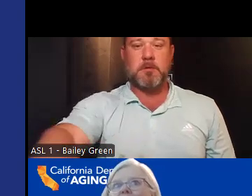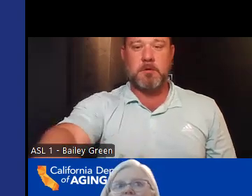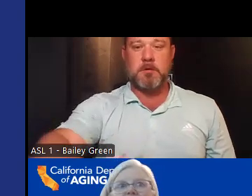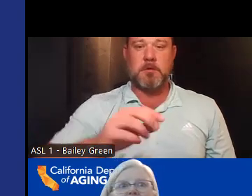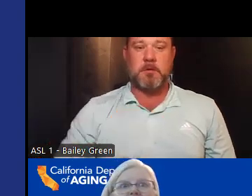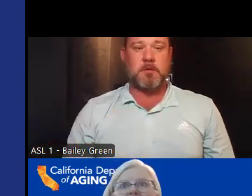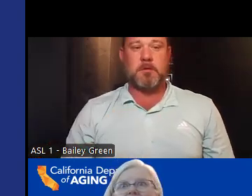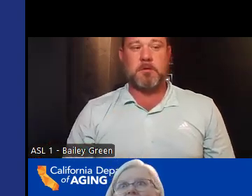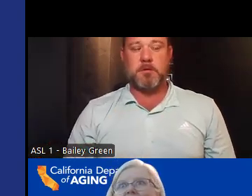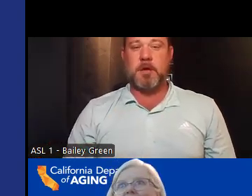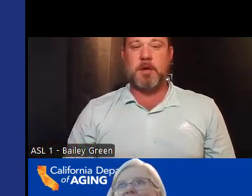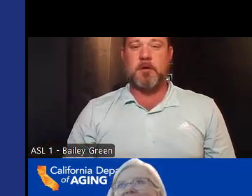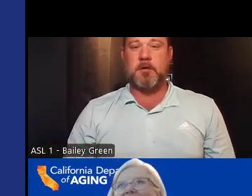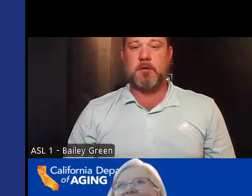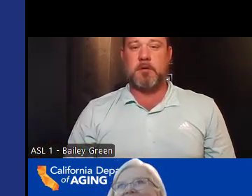Hello and welcome.